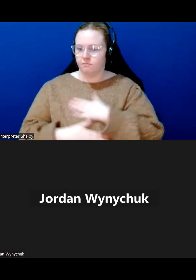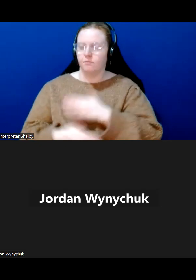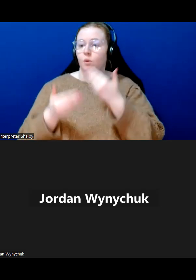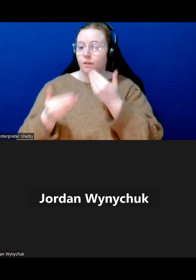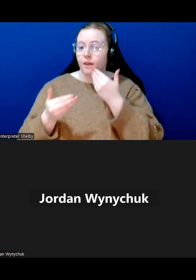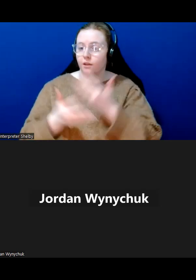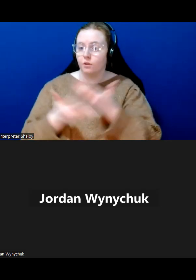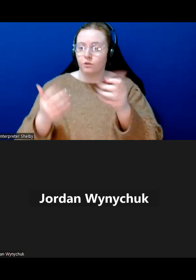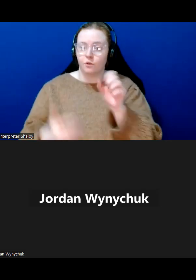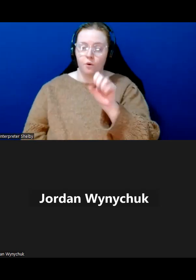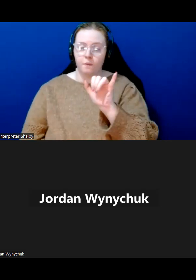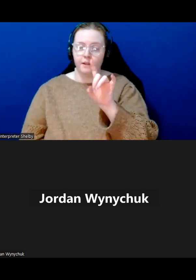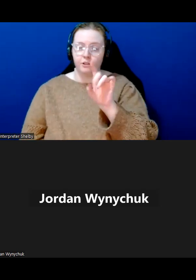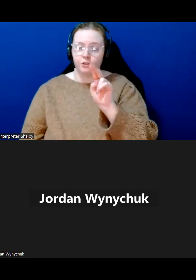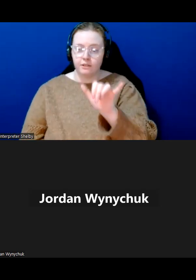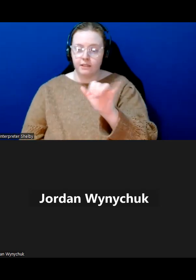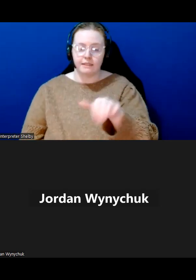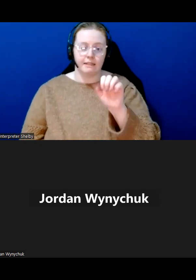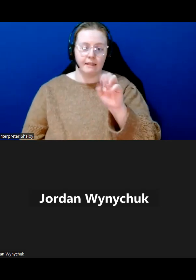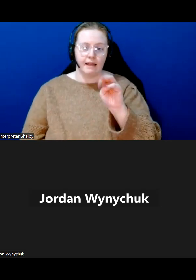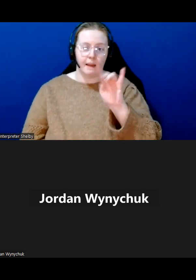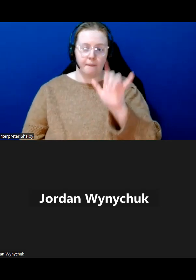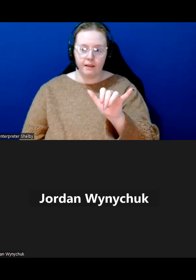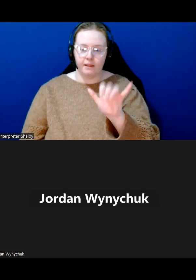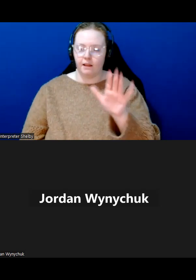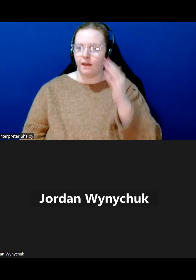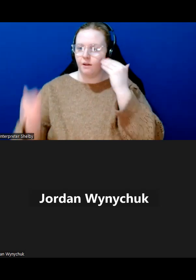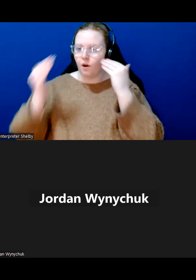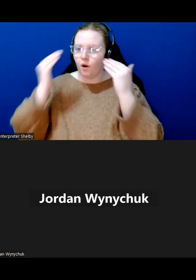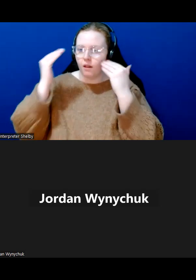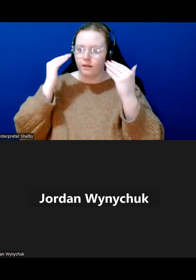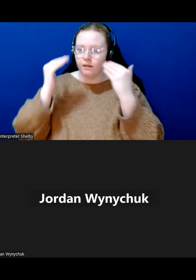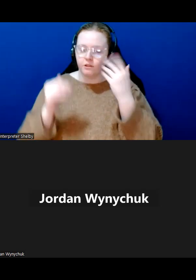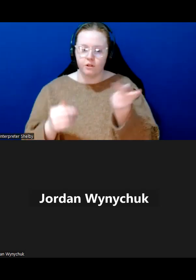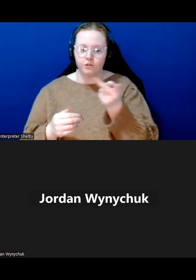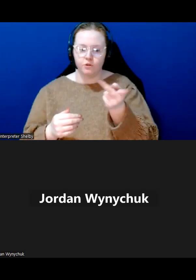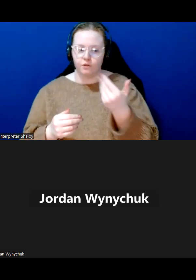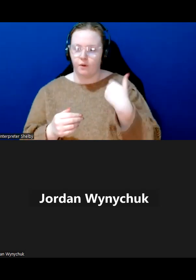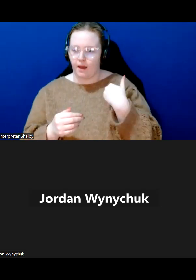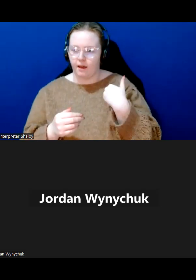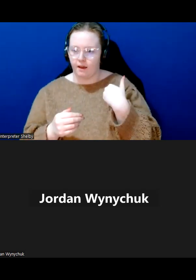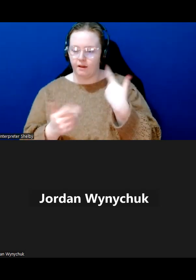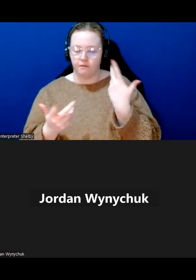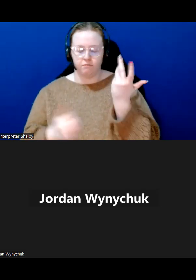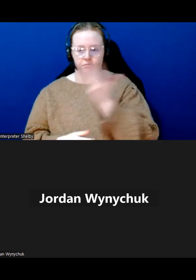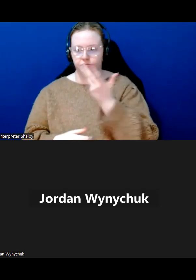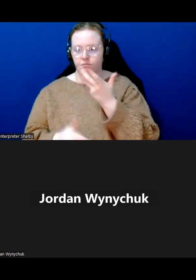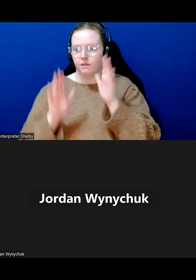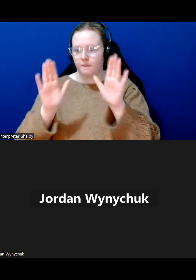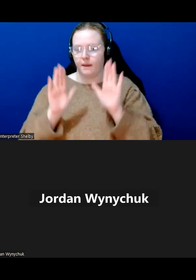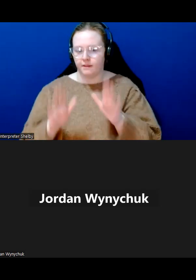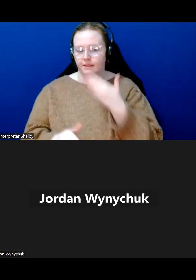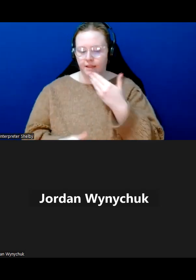much, Sydney and Emily. I mean, the knowledge that you both have is astonishing. So thank